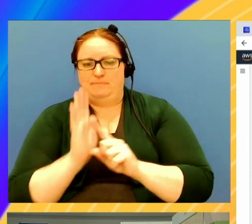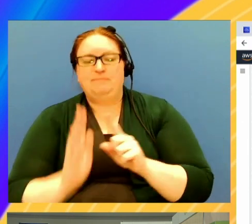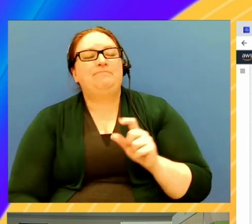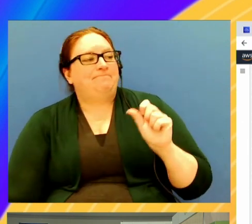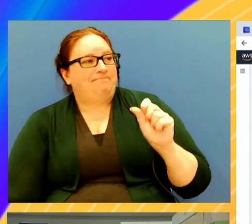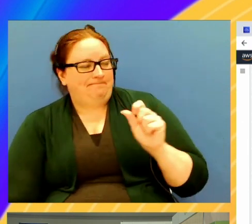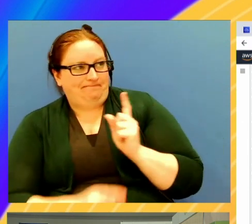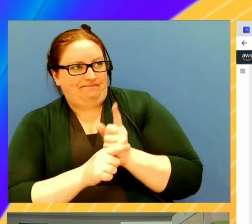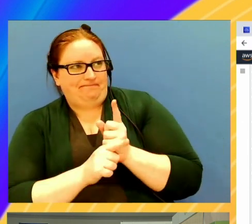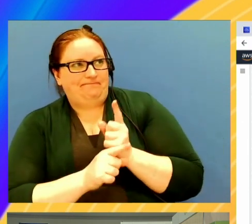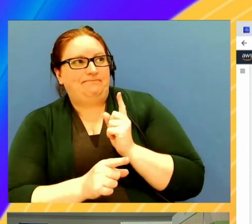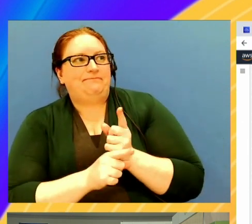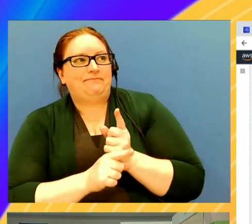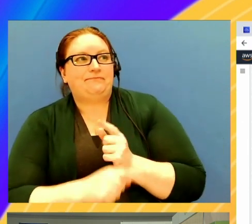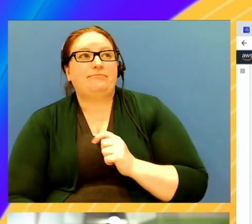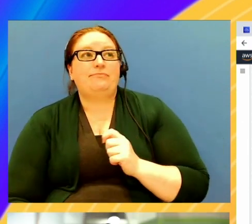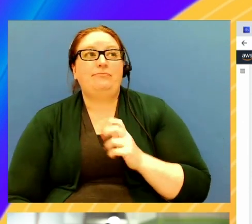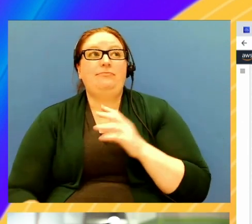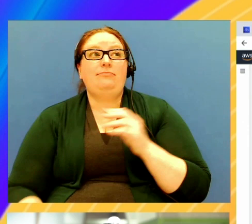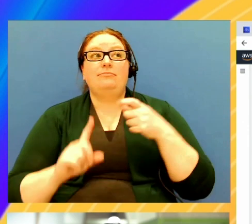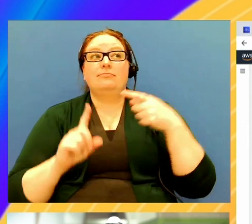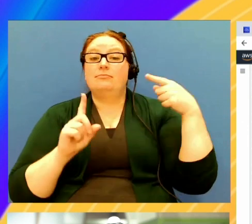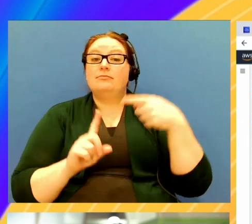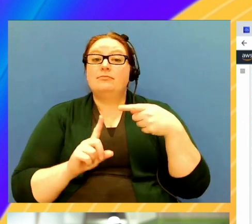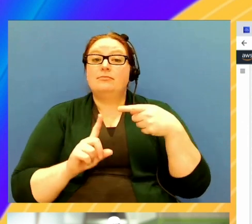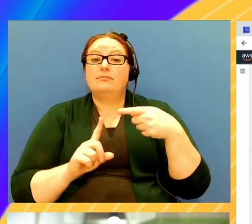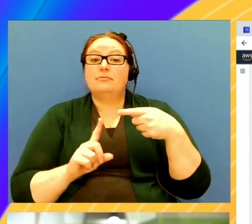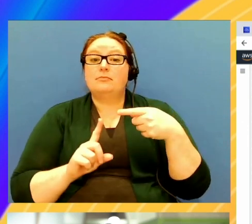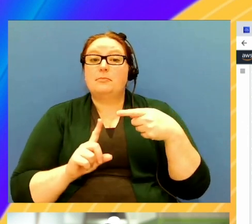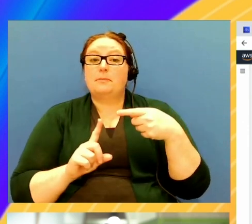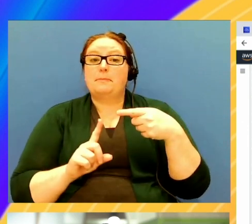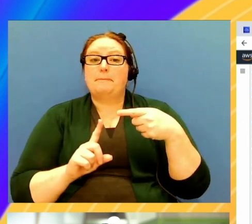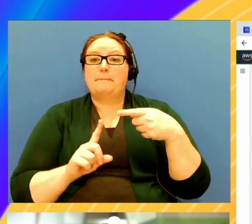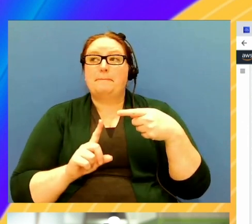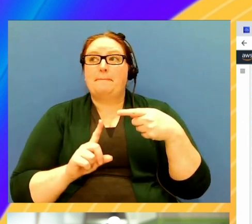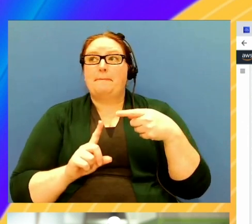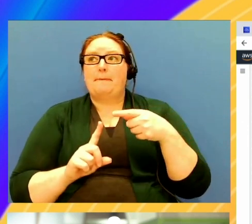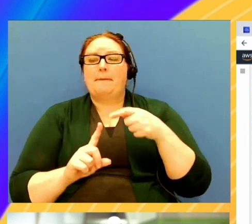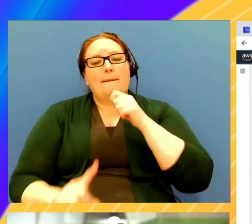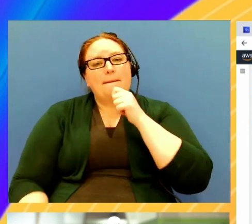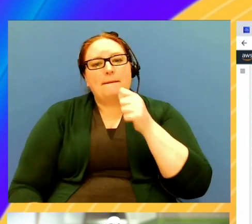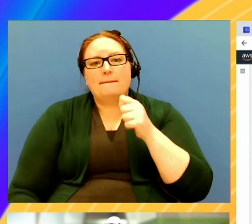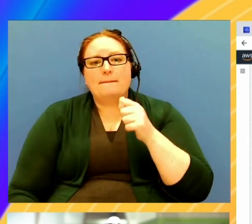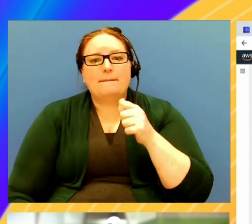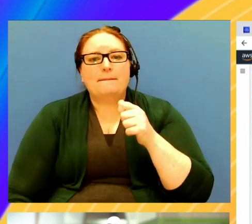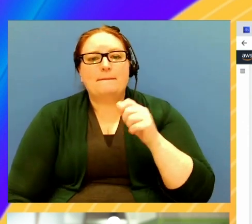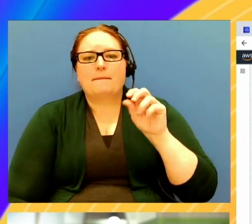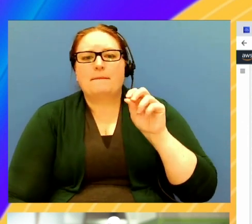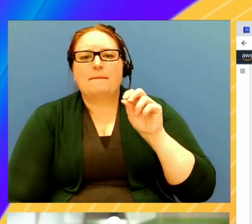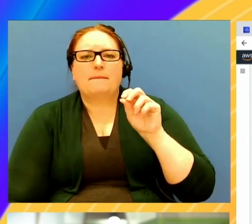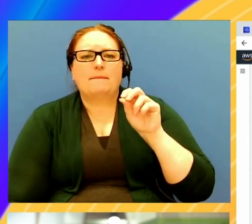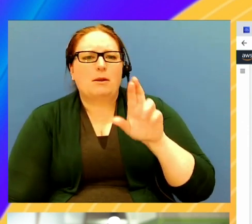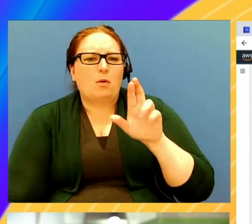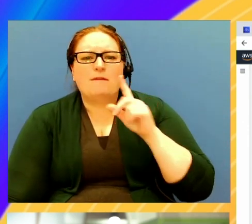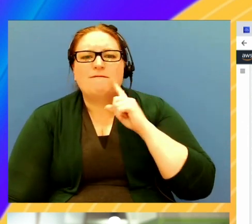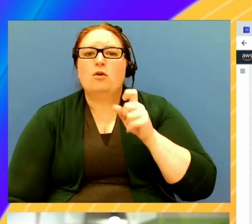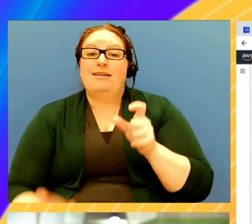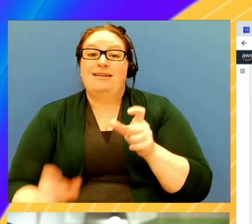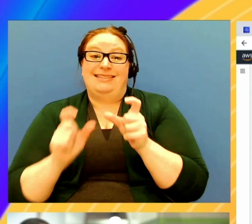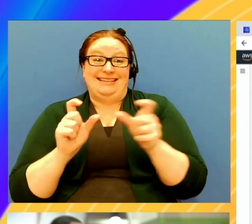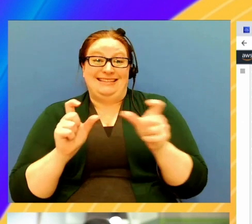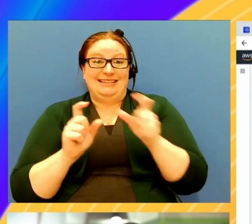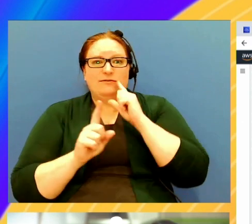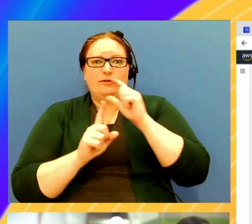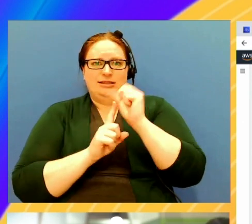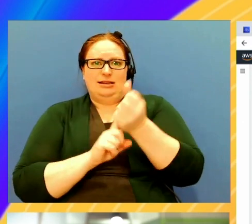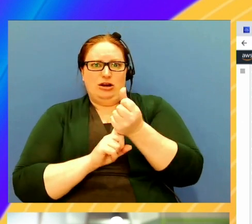I just want to add to that. So the point is that we also, it's just not R, but then for the instance that the scenario that we